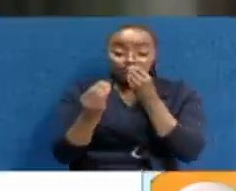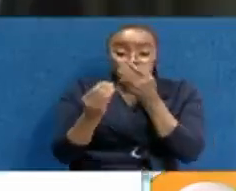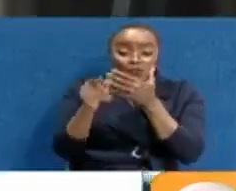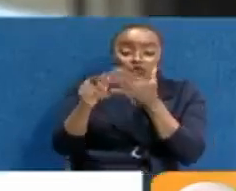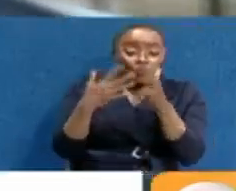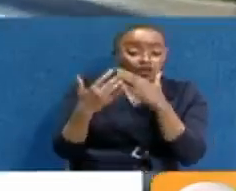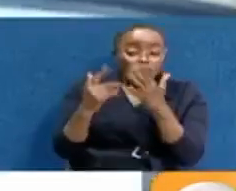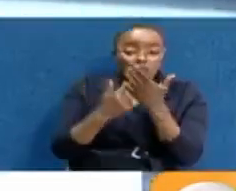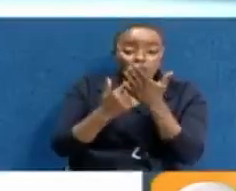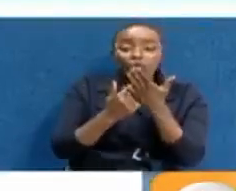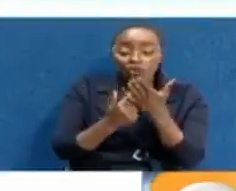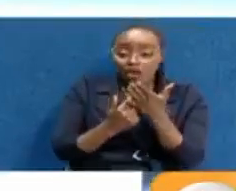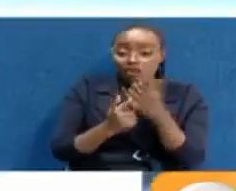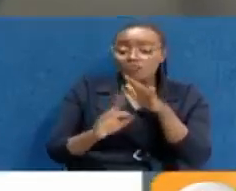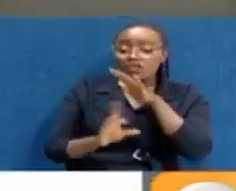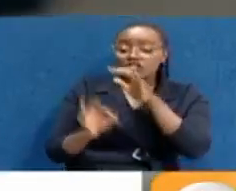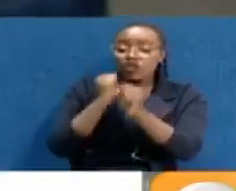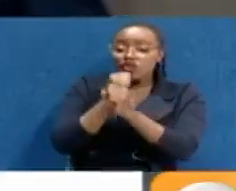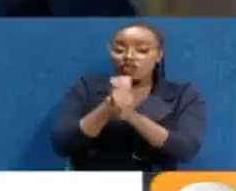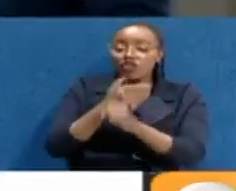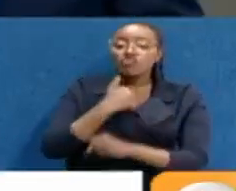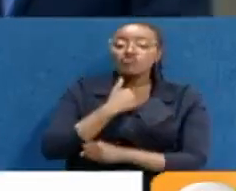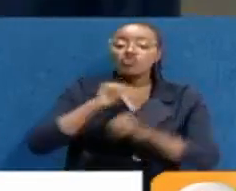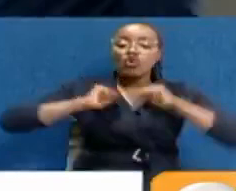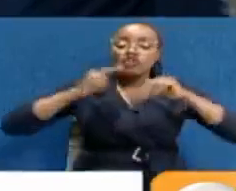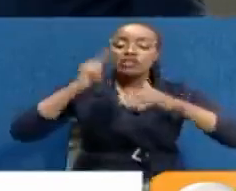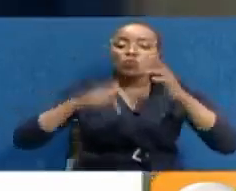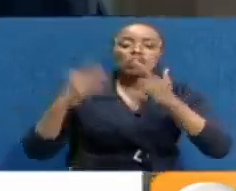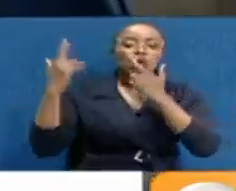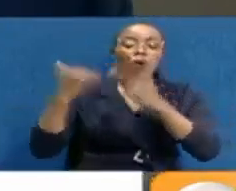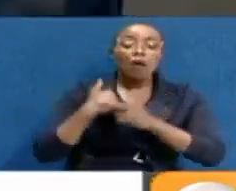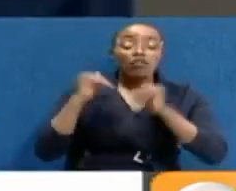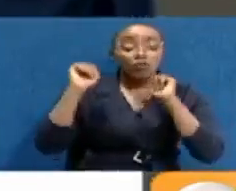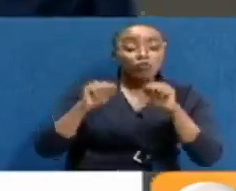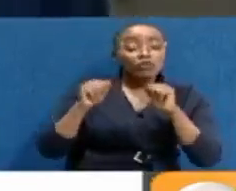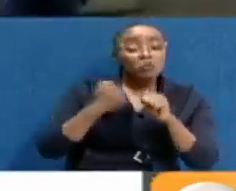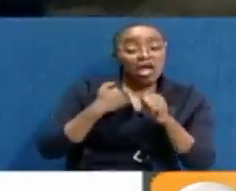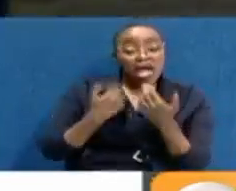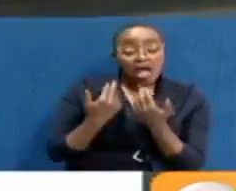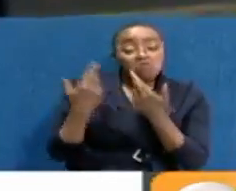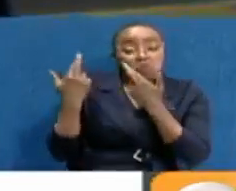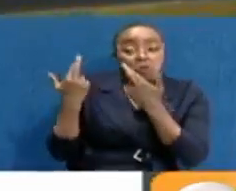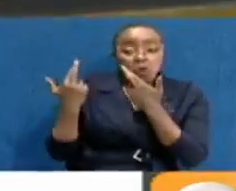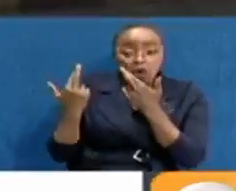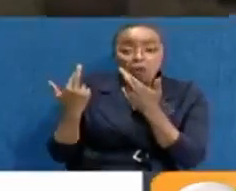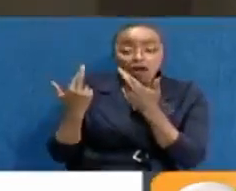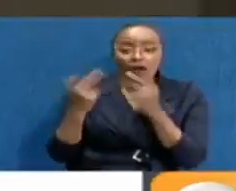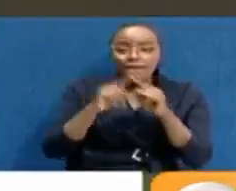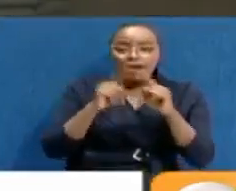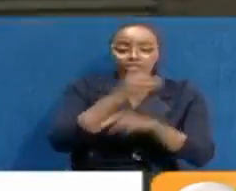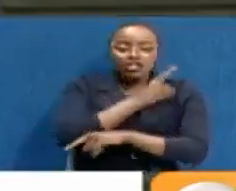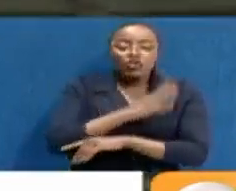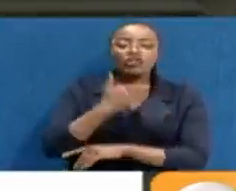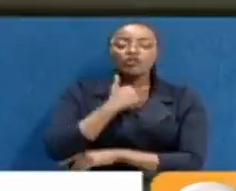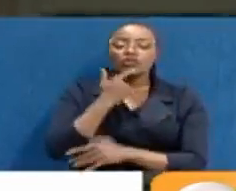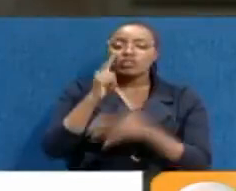meeting at the Ministry of Labour offices remains scanty, the union officials have expressed hope that there could be light at the end of the tunnel. However, the Doctors'